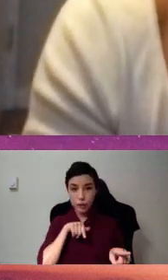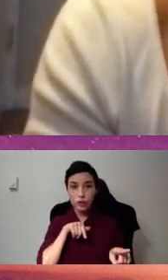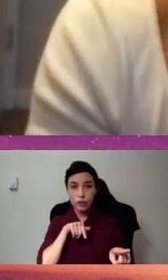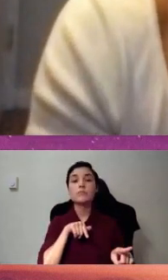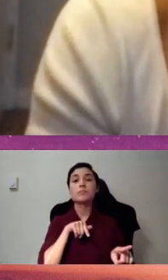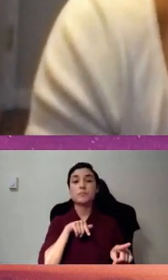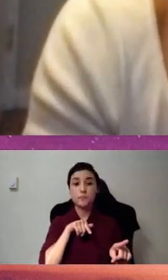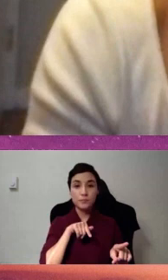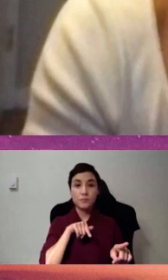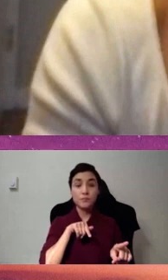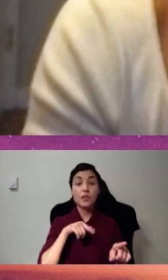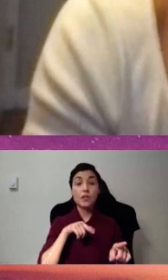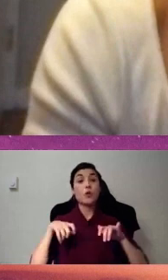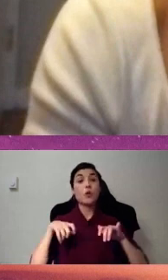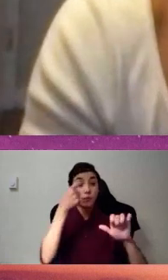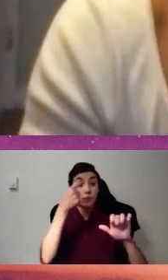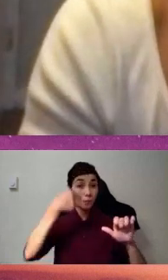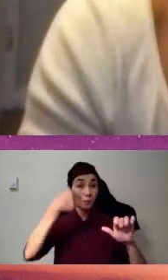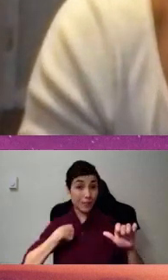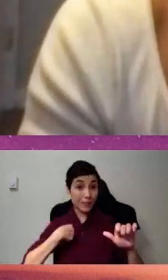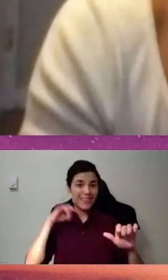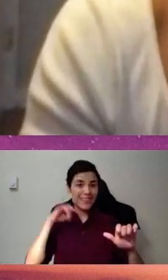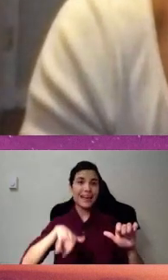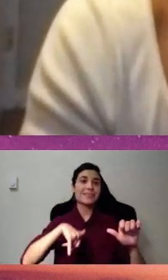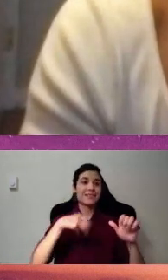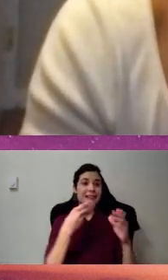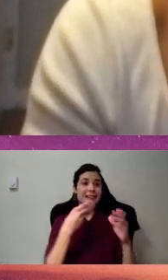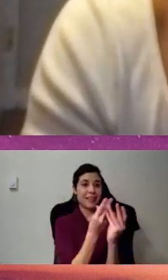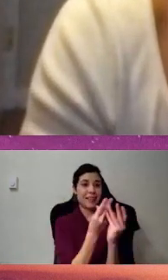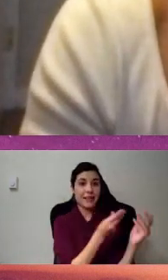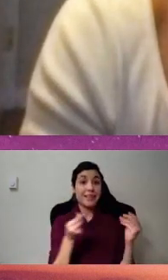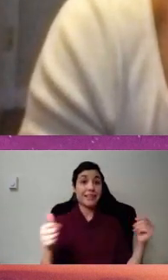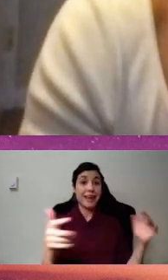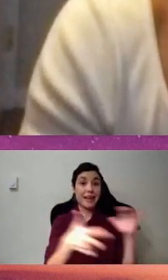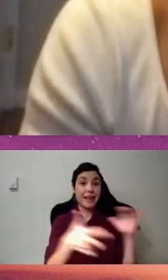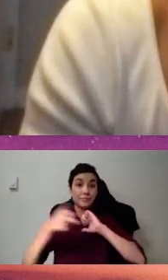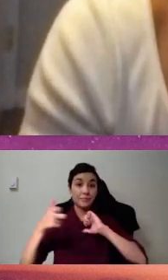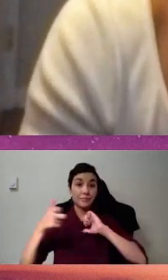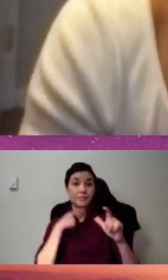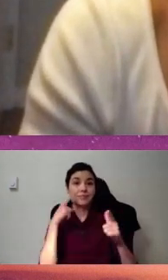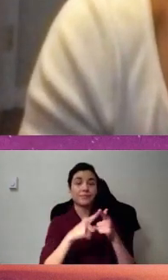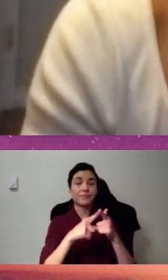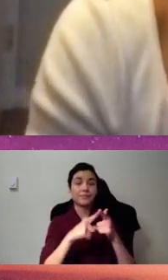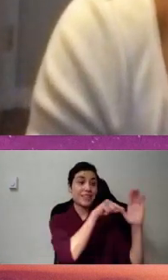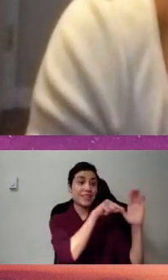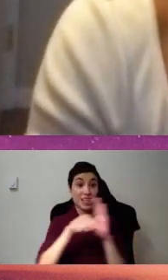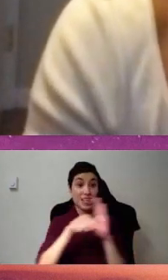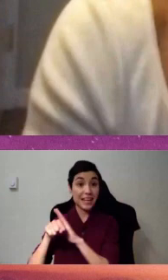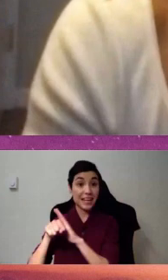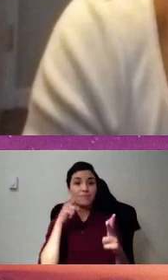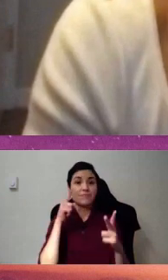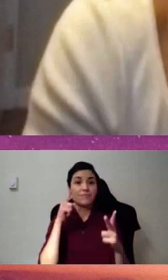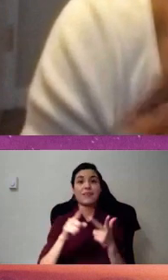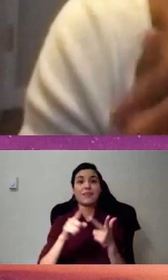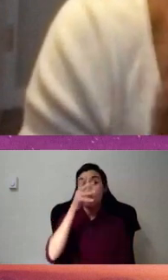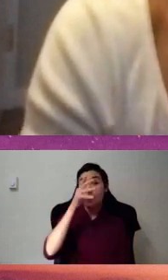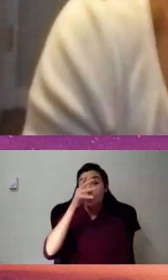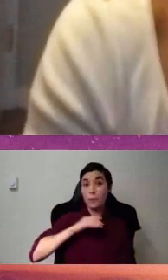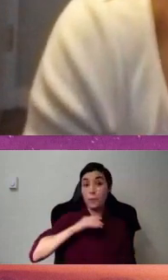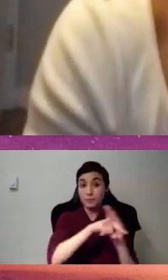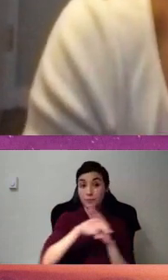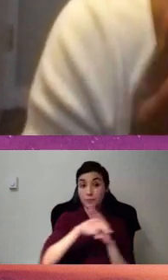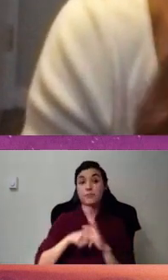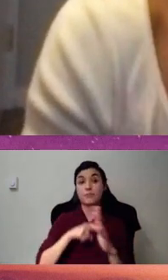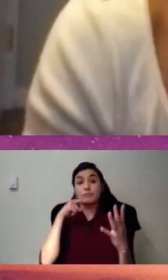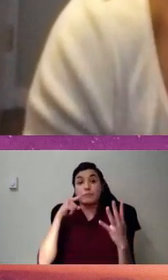land theft, it is linguisticide, if that's the word, the destruction of languages, it's femicide, it's homelessness, it's